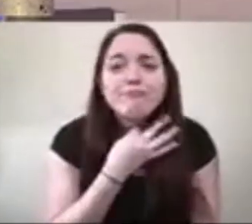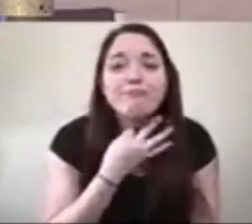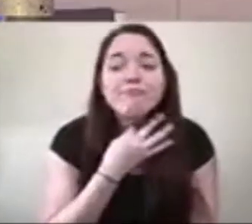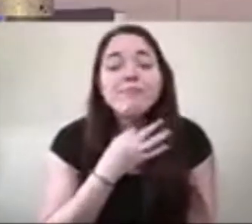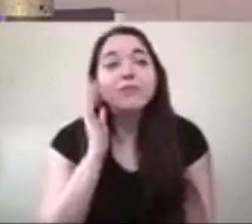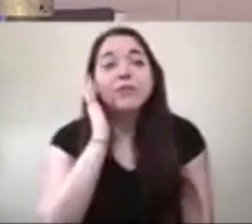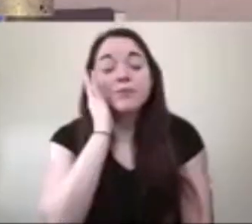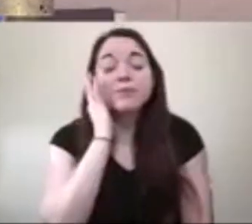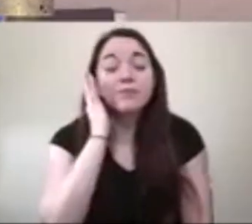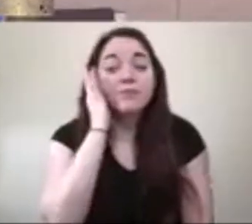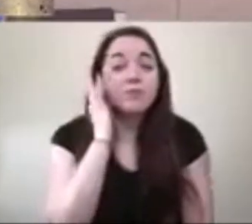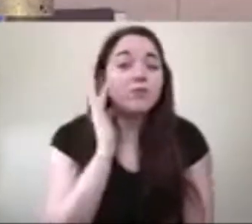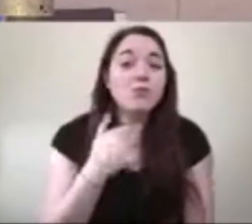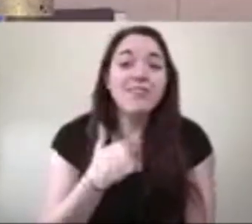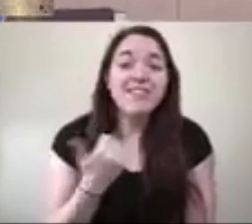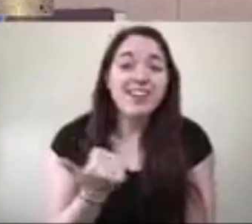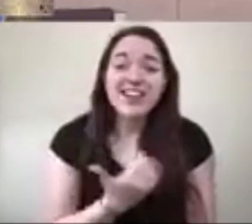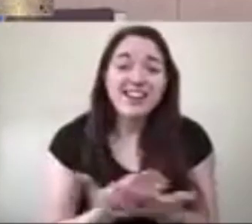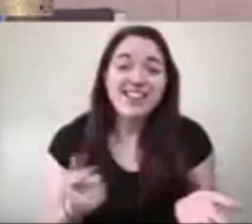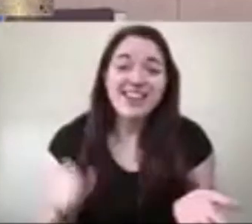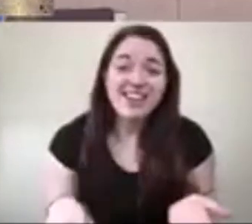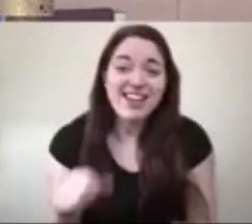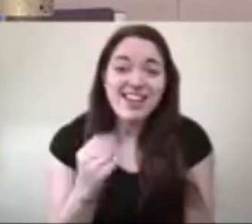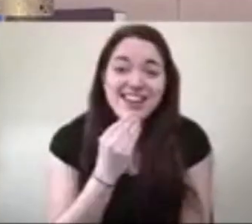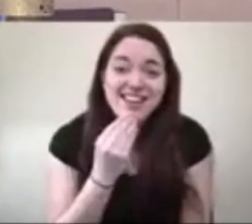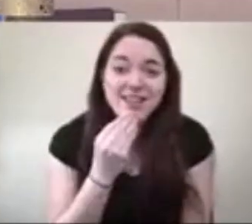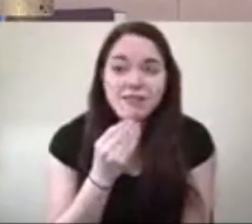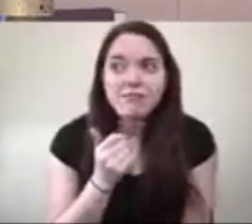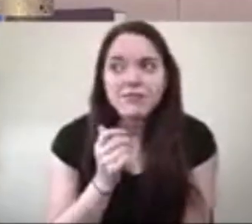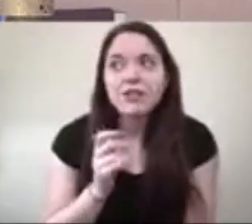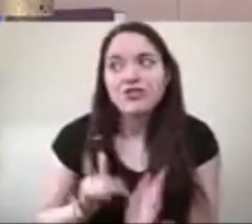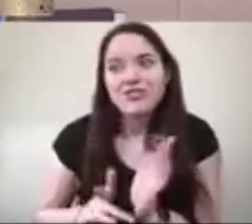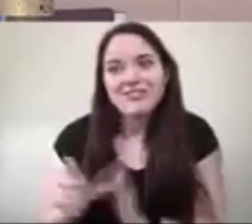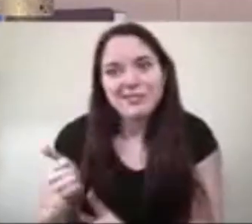Jesus is hungry like a real person because Jesus is a real person.